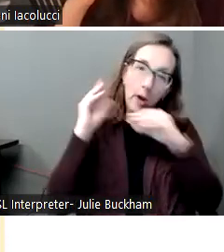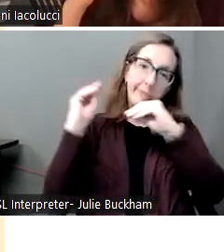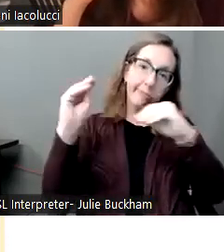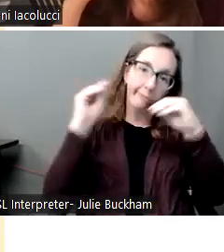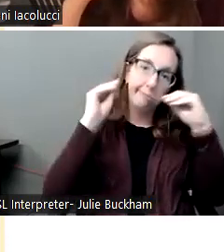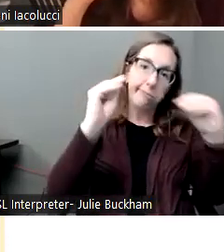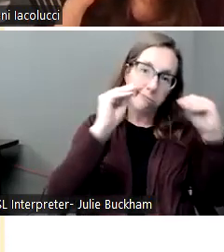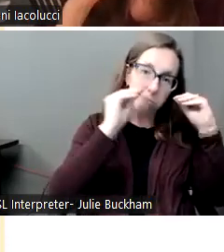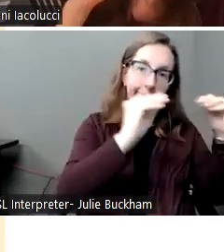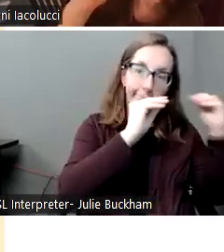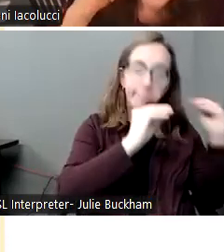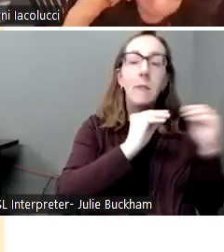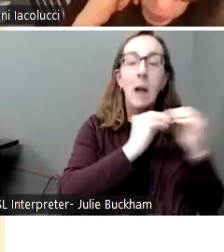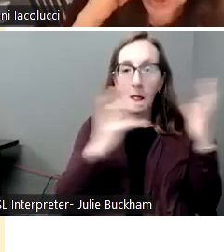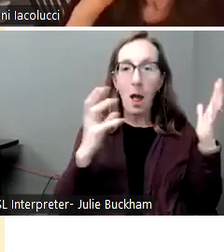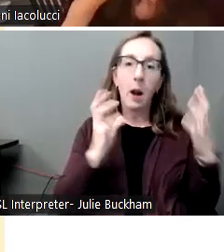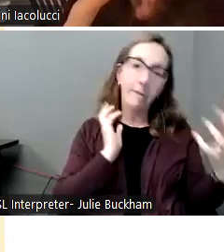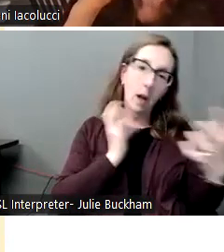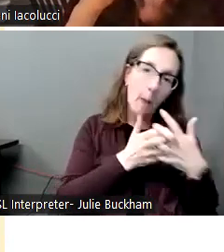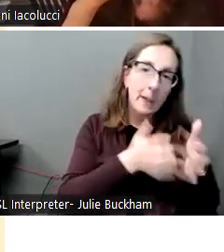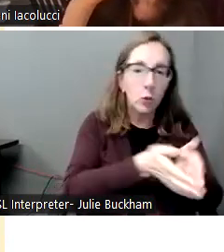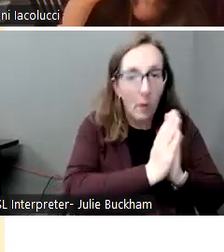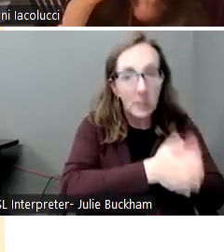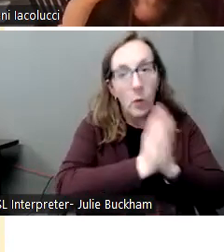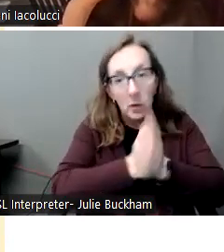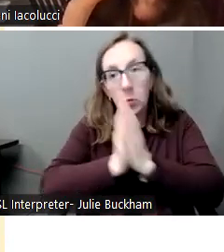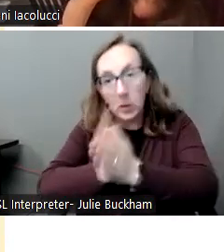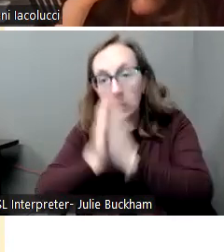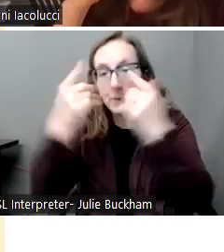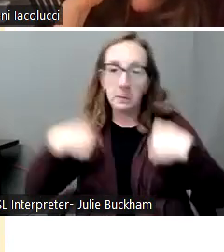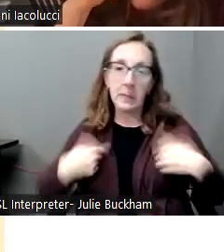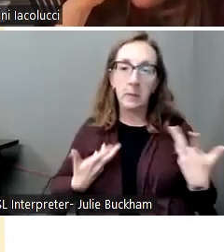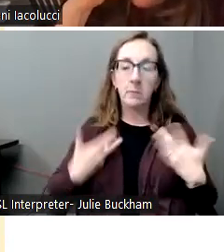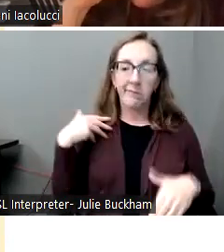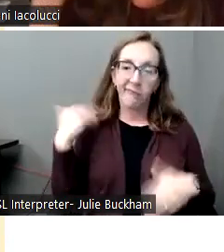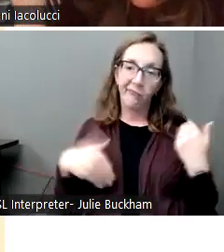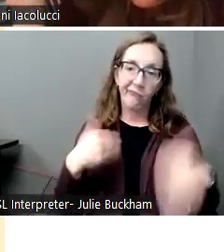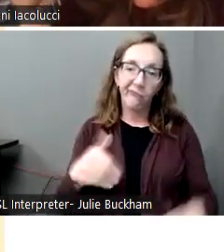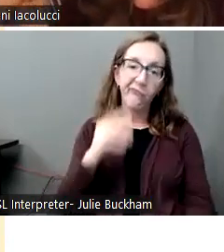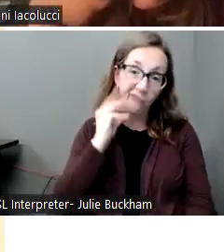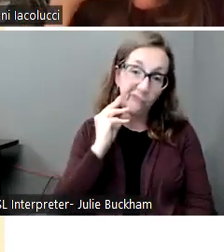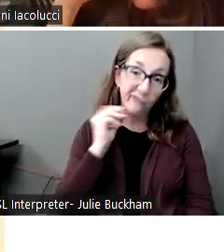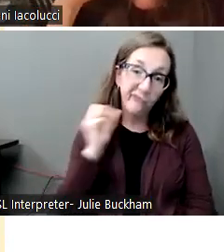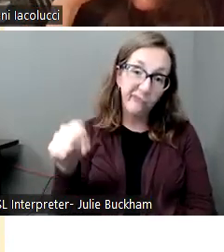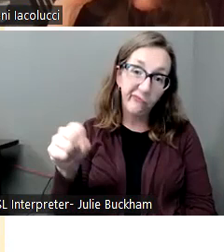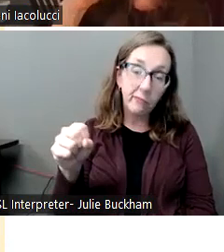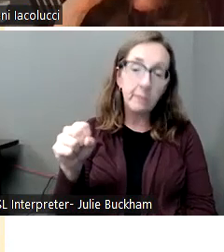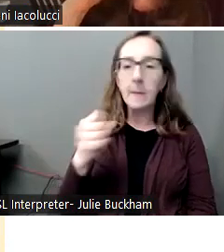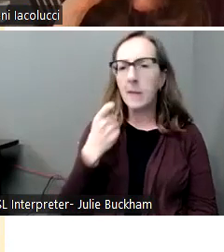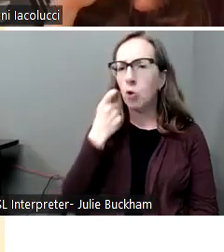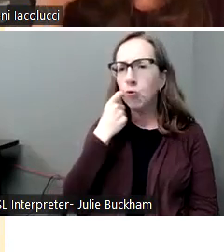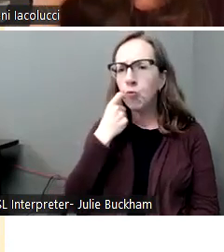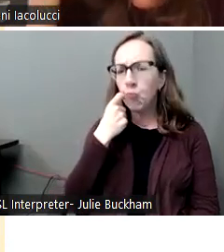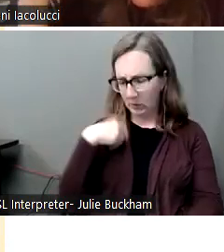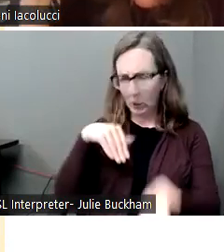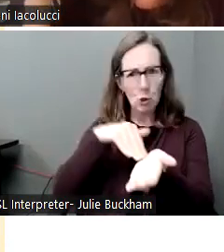lot of accommodation asking for as I move along. I recently had a doctor's